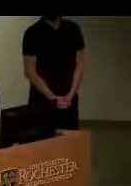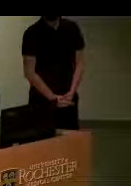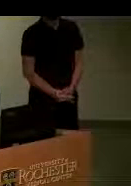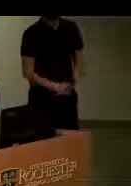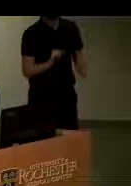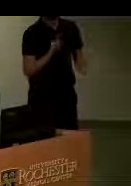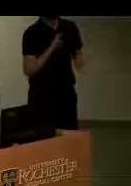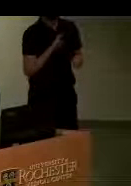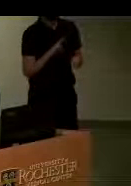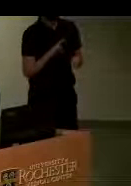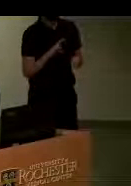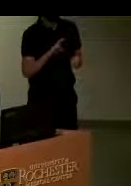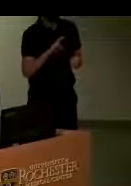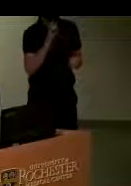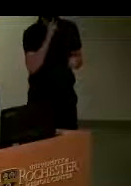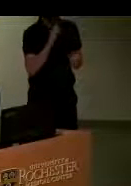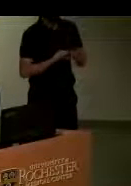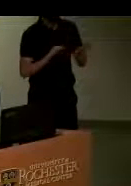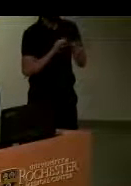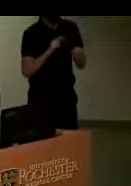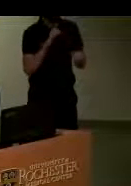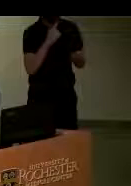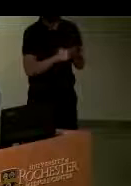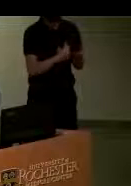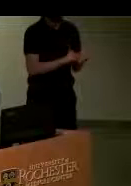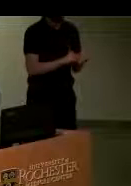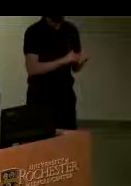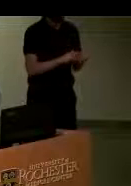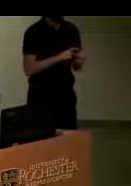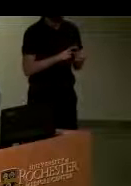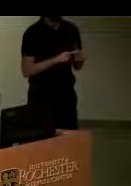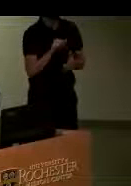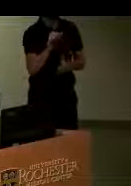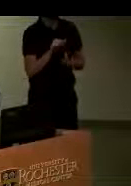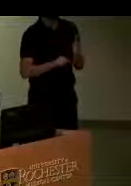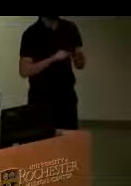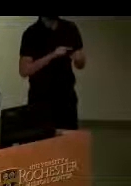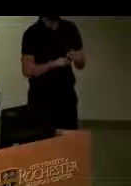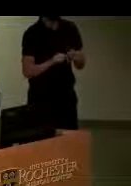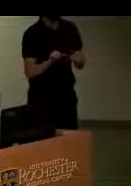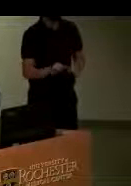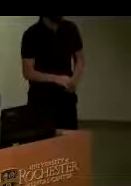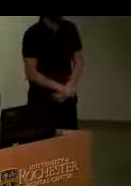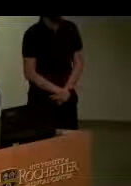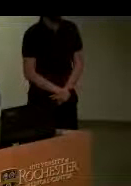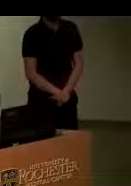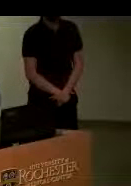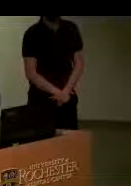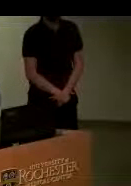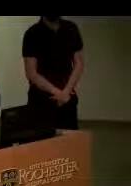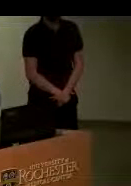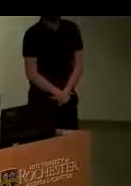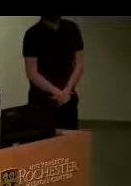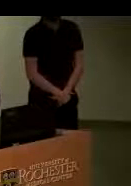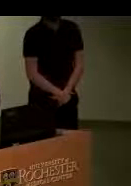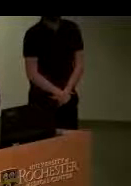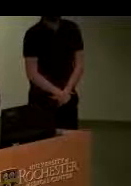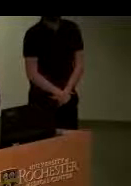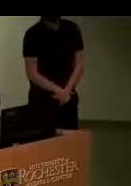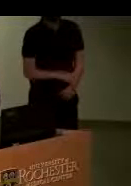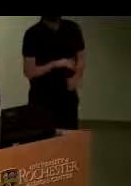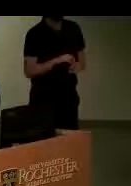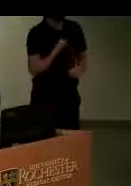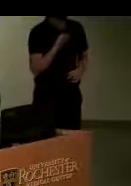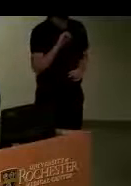ICU, critical care, and I'll get back to that. And they do a surgical specialty. In the